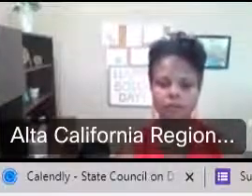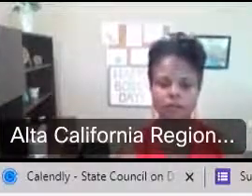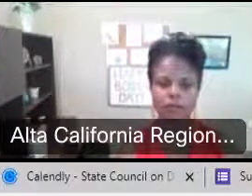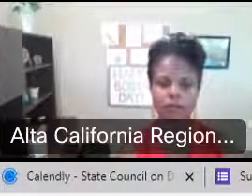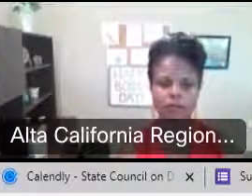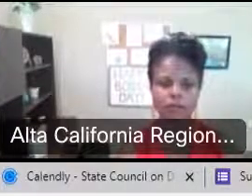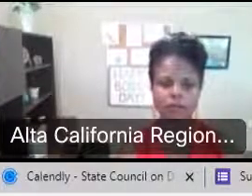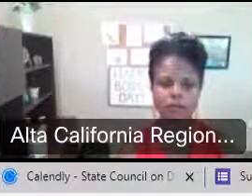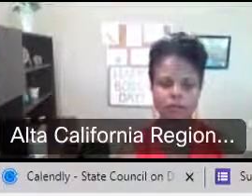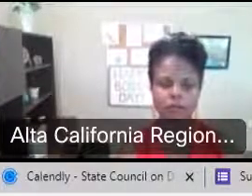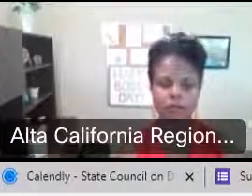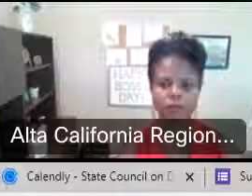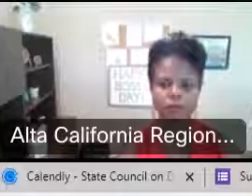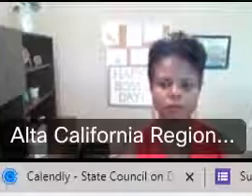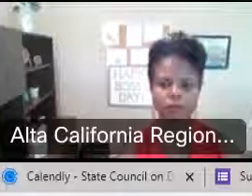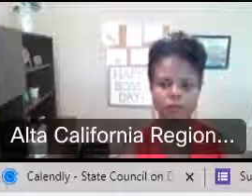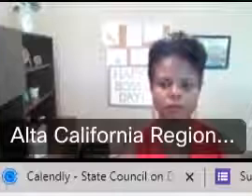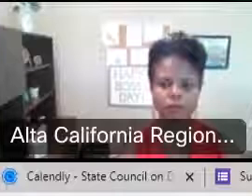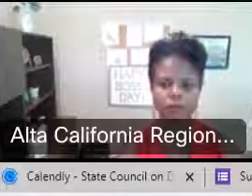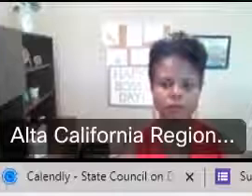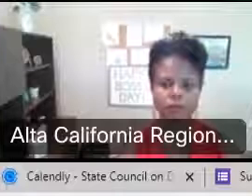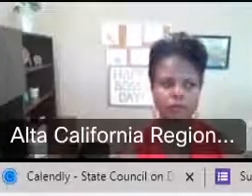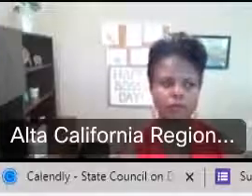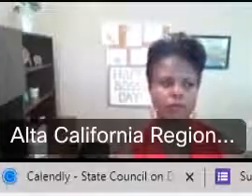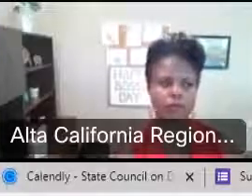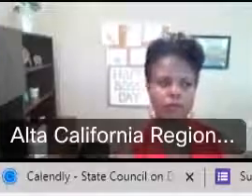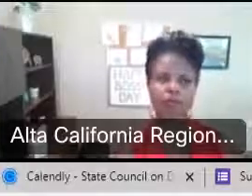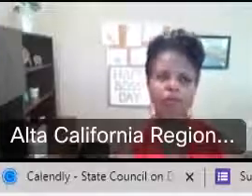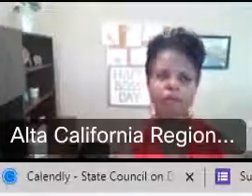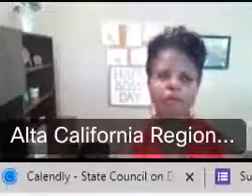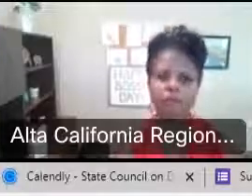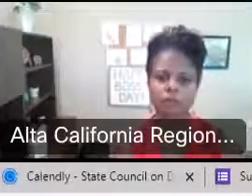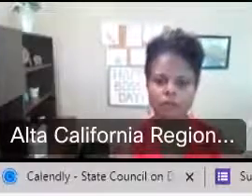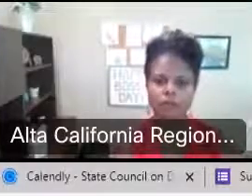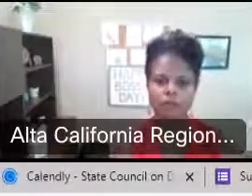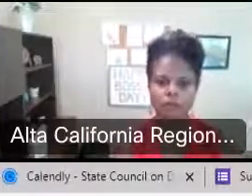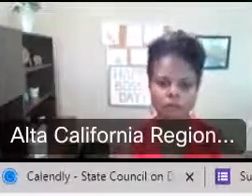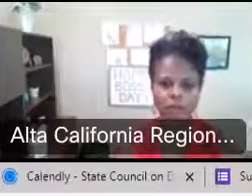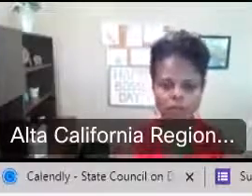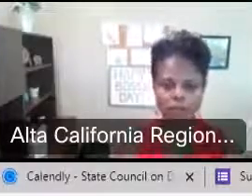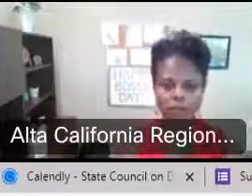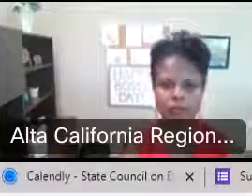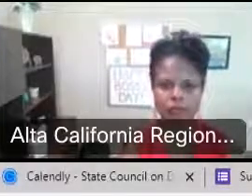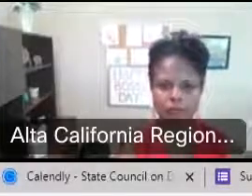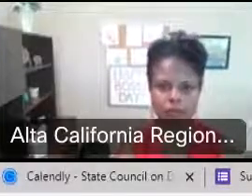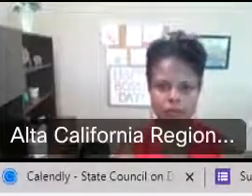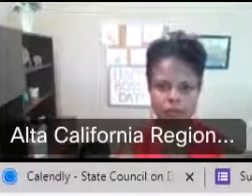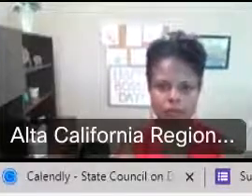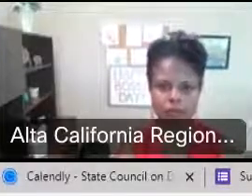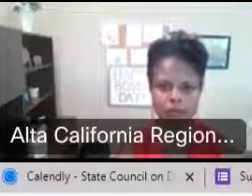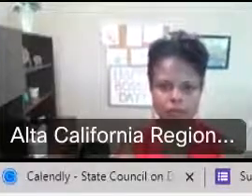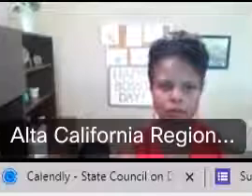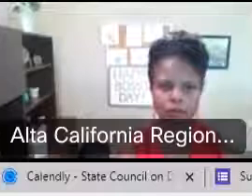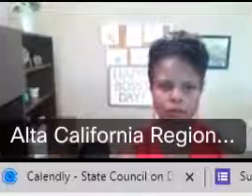delivery. To that end, we are putting out a survey, and I'm going to go over the survey questions with you all so everyone understands